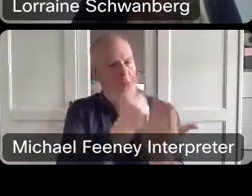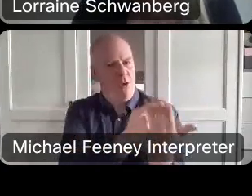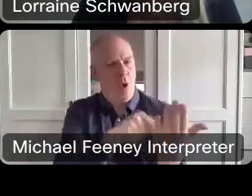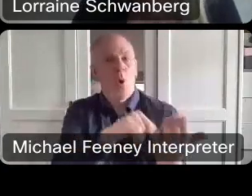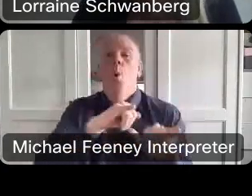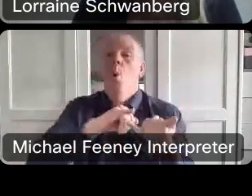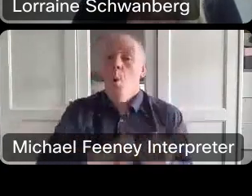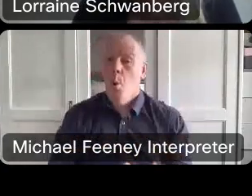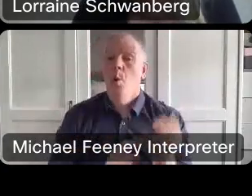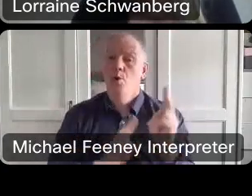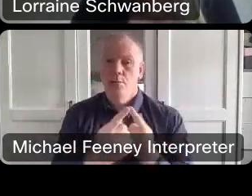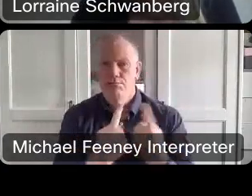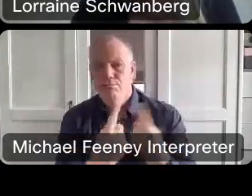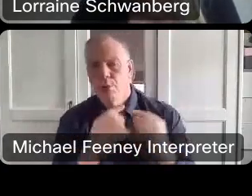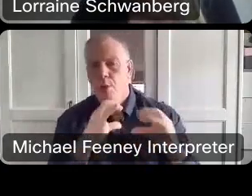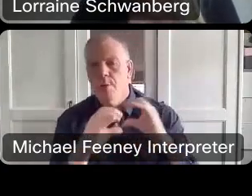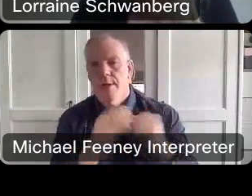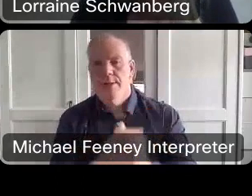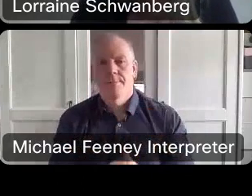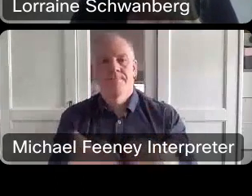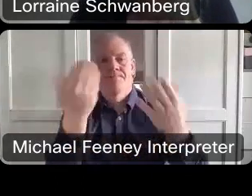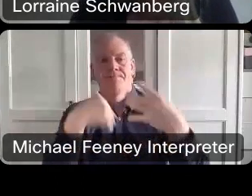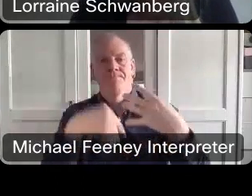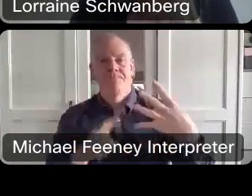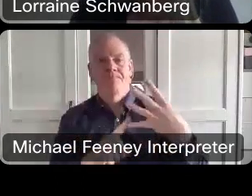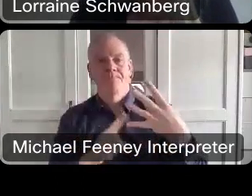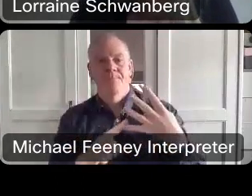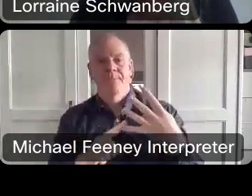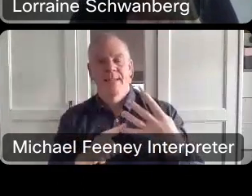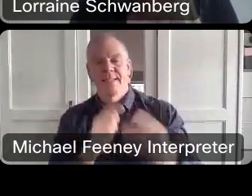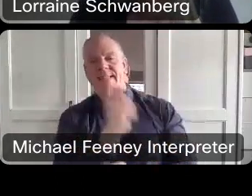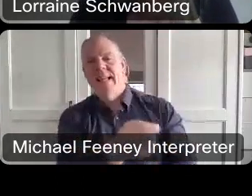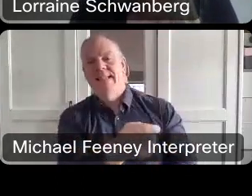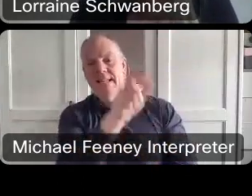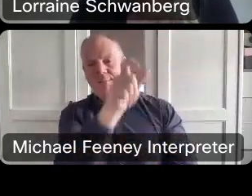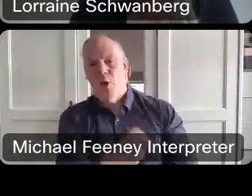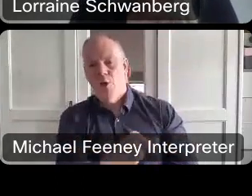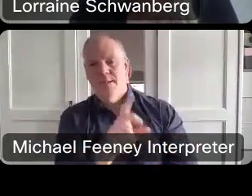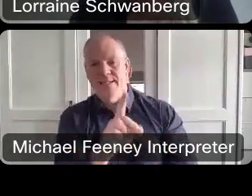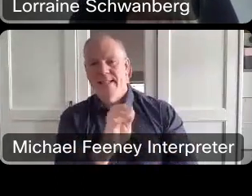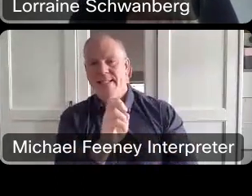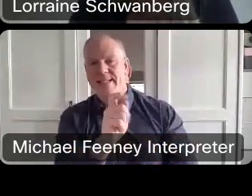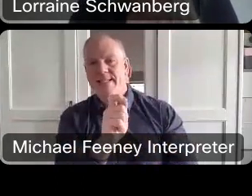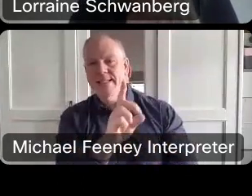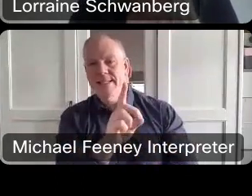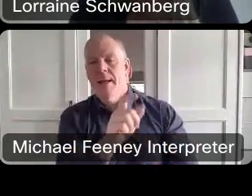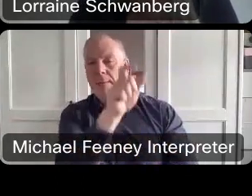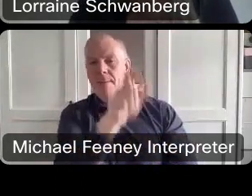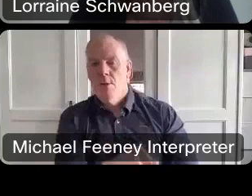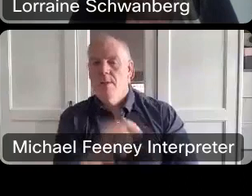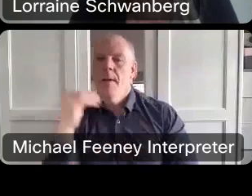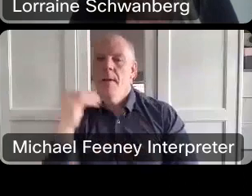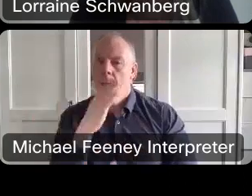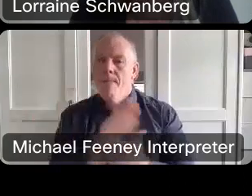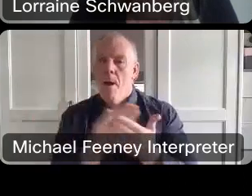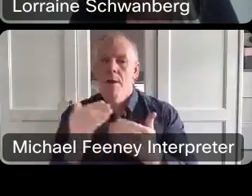who that might be. The designated person, again, it's a really key role for the open disclosure